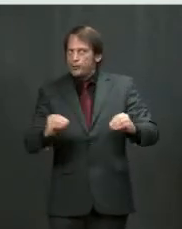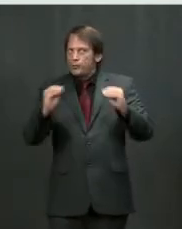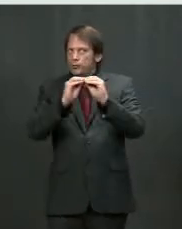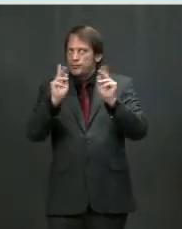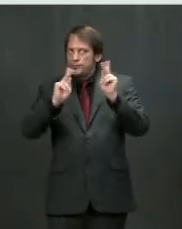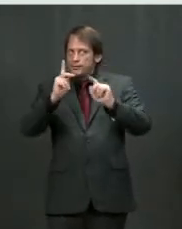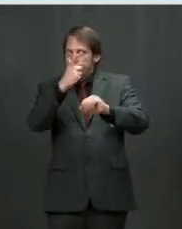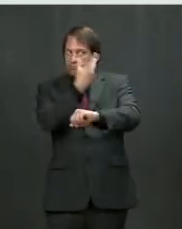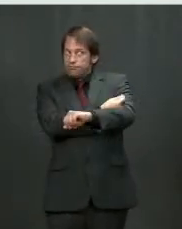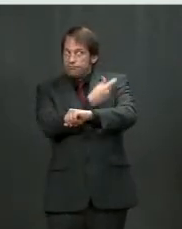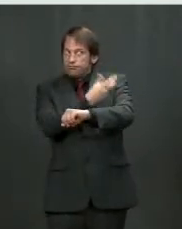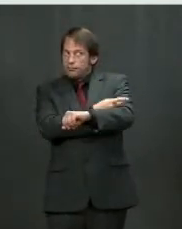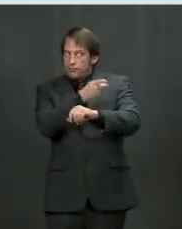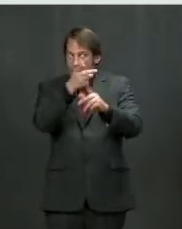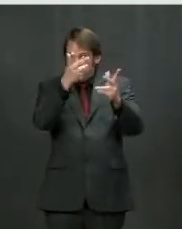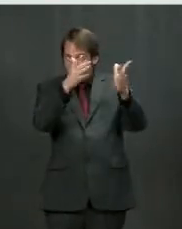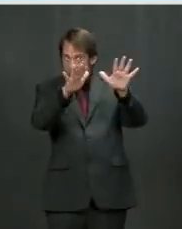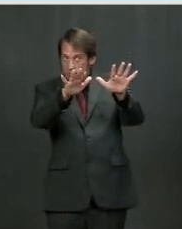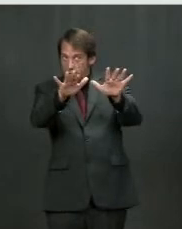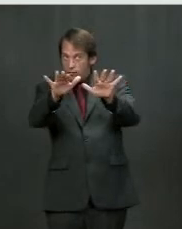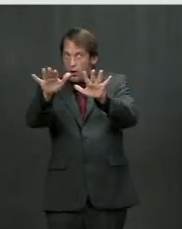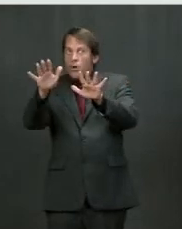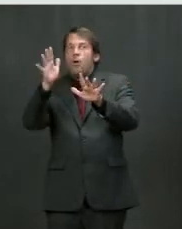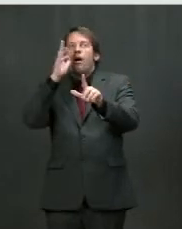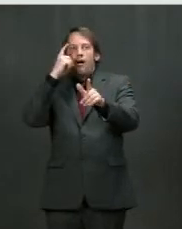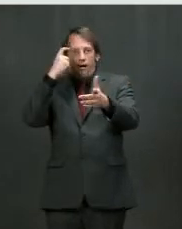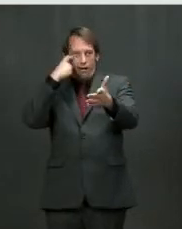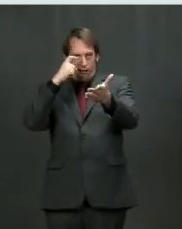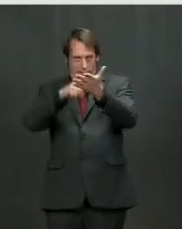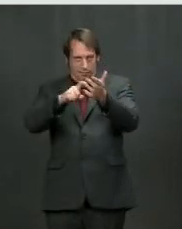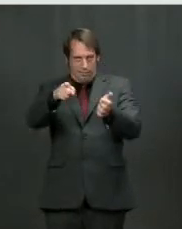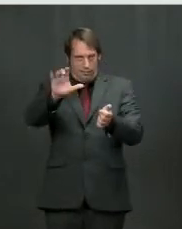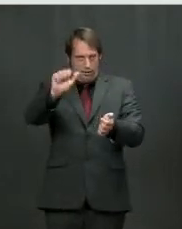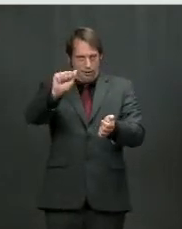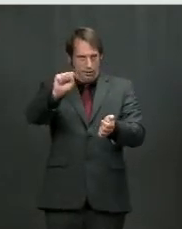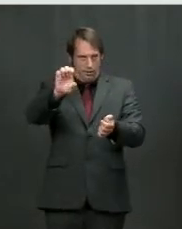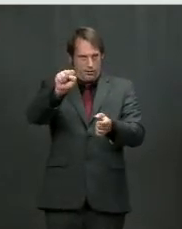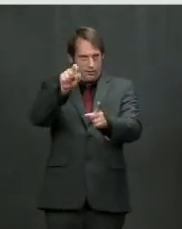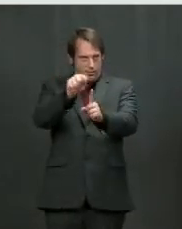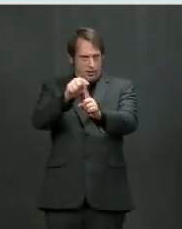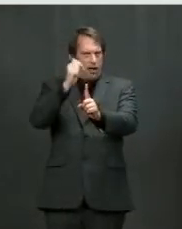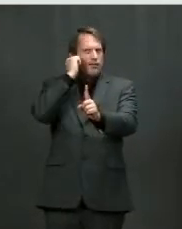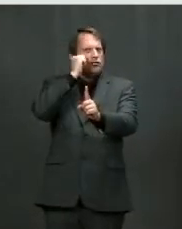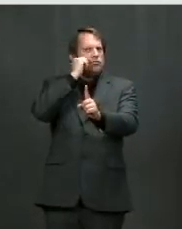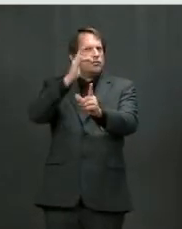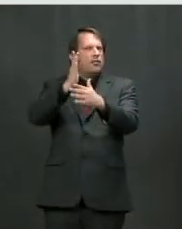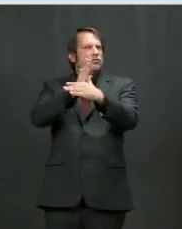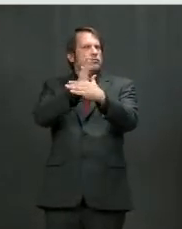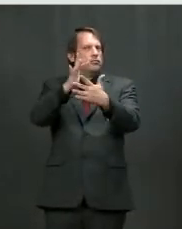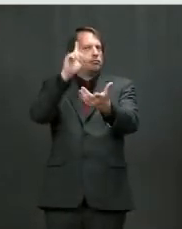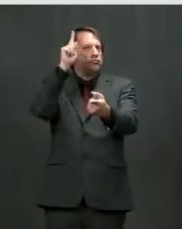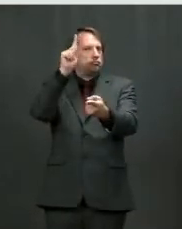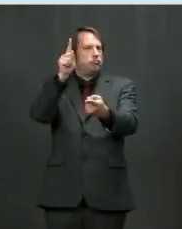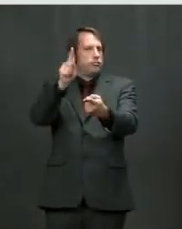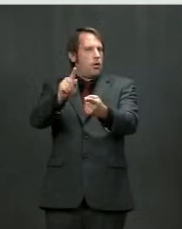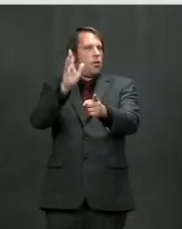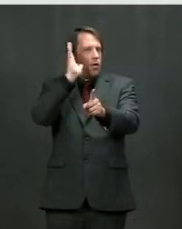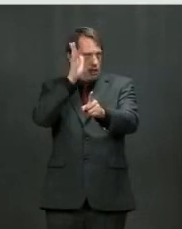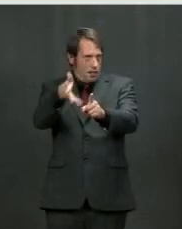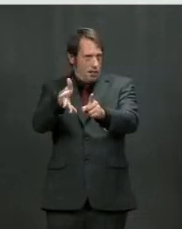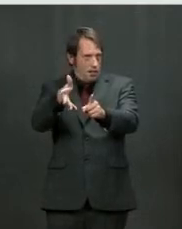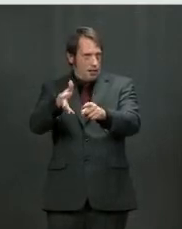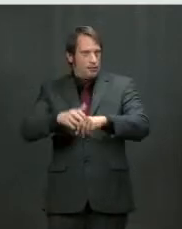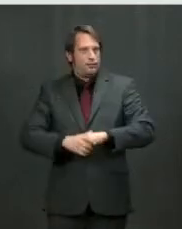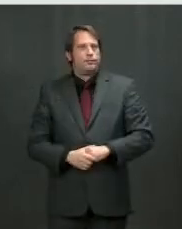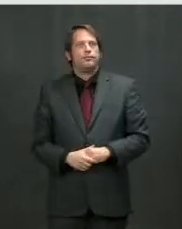a concomitant diminution in the number of cases that we see every day. And with that, the cascading domino effect of